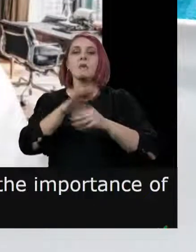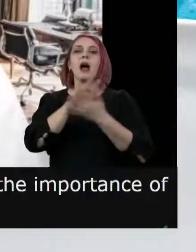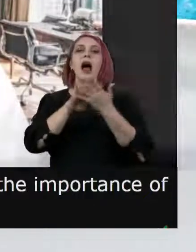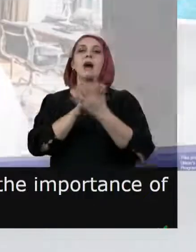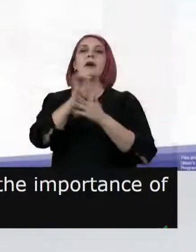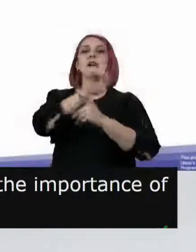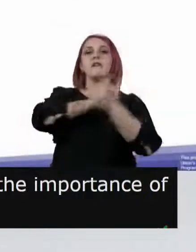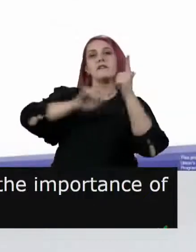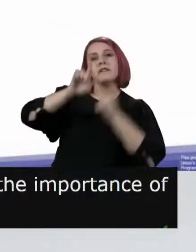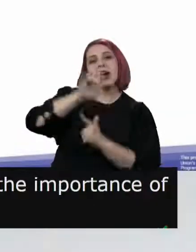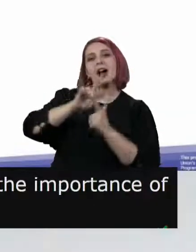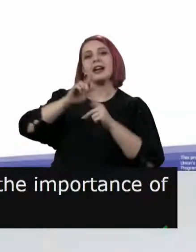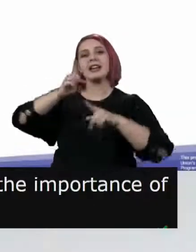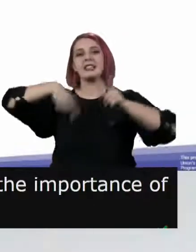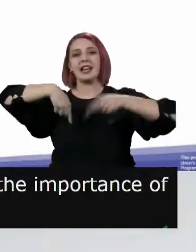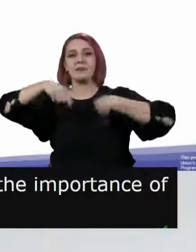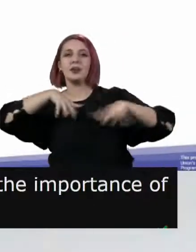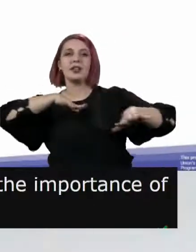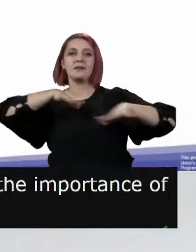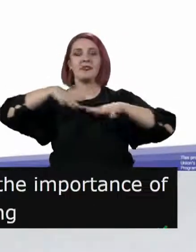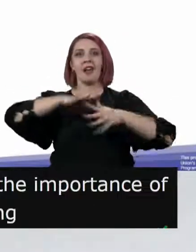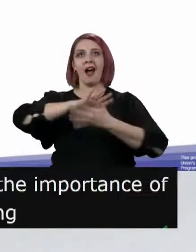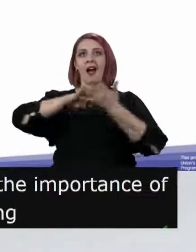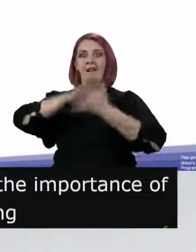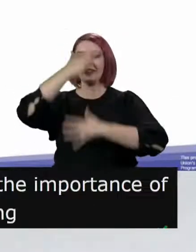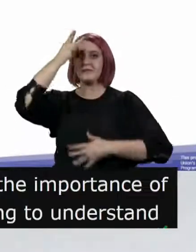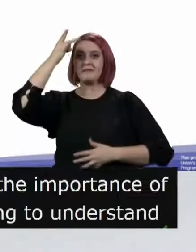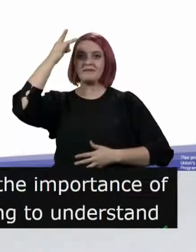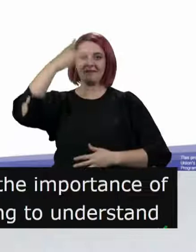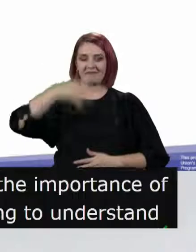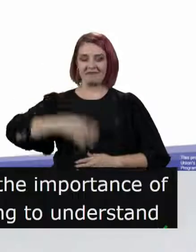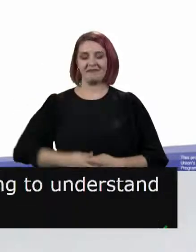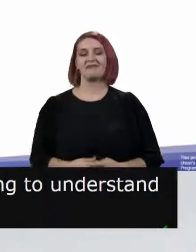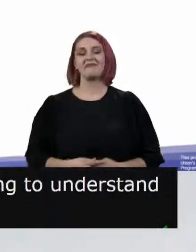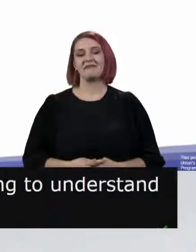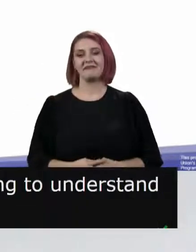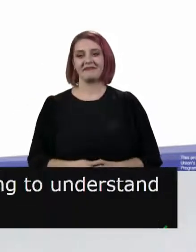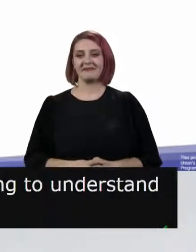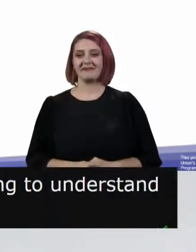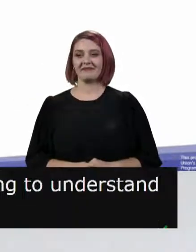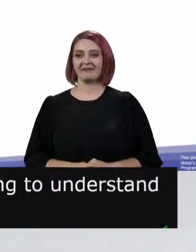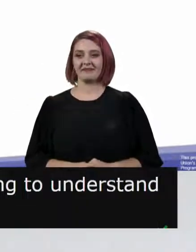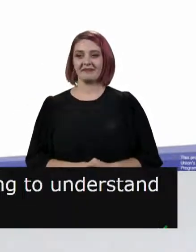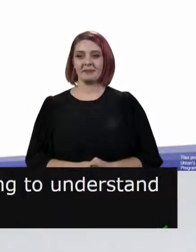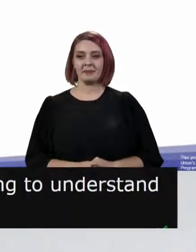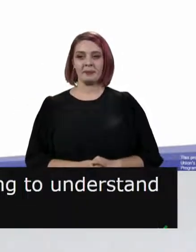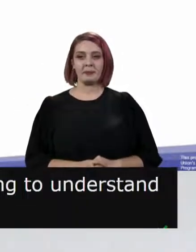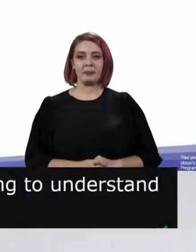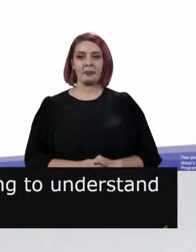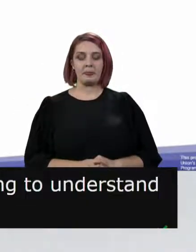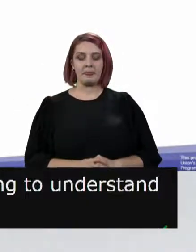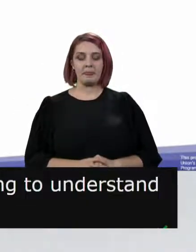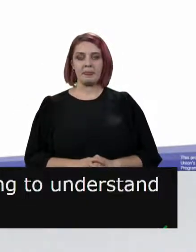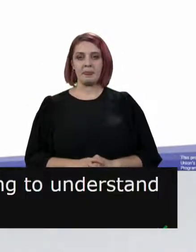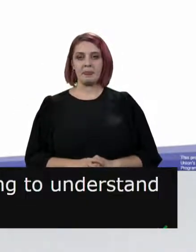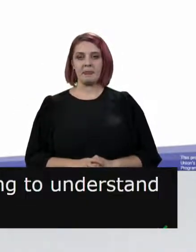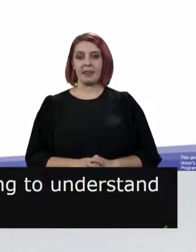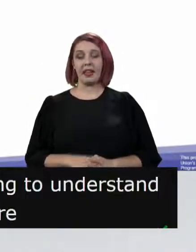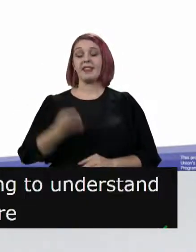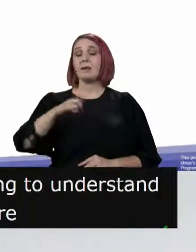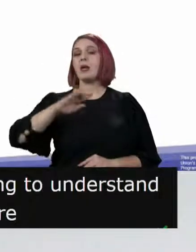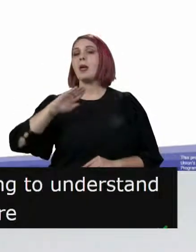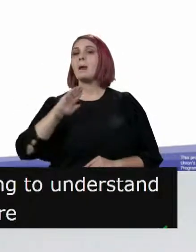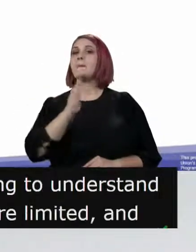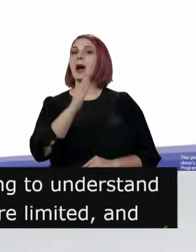understand how the impact when the freedom to travel is more limited. And I think that helps us understand